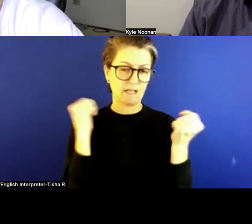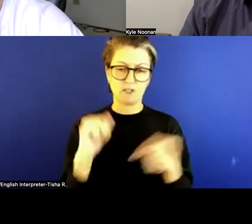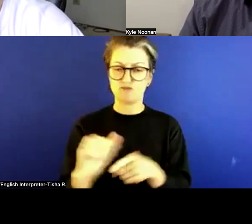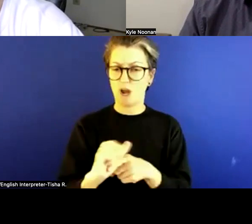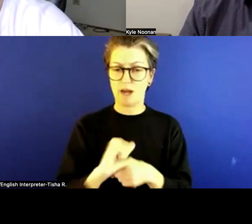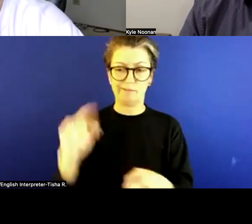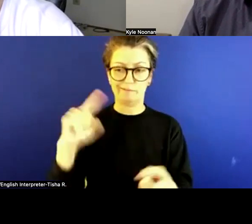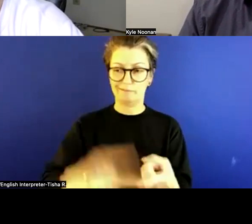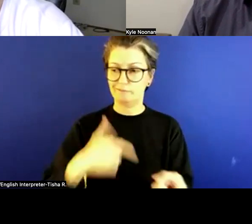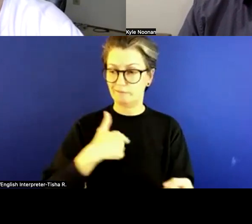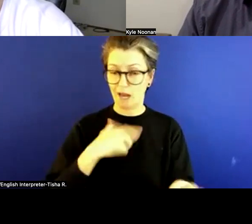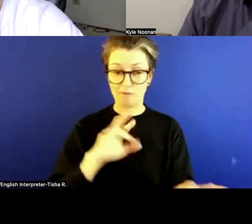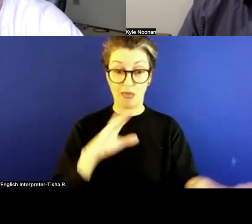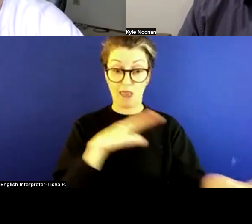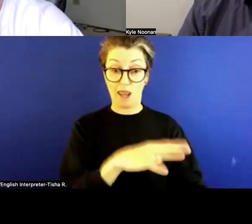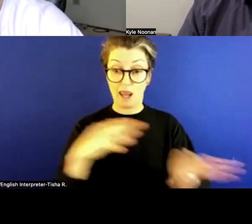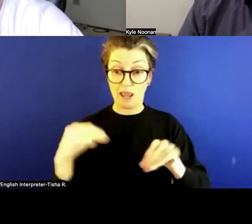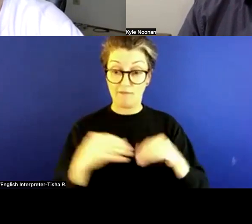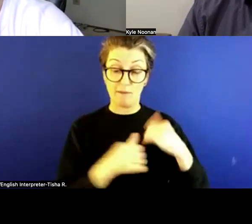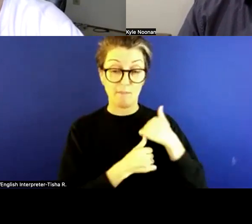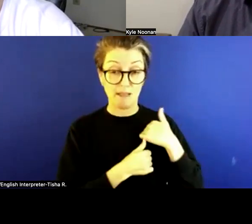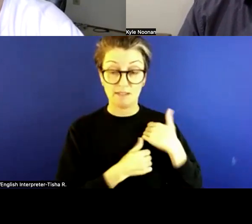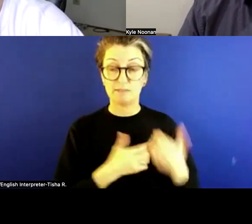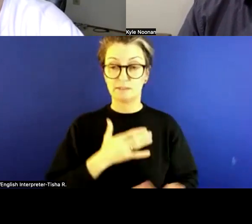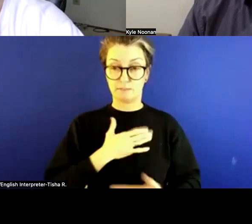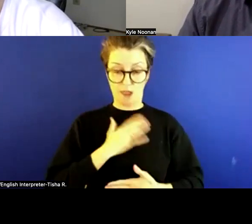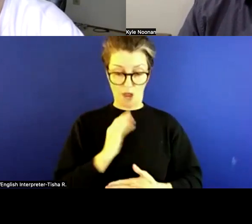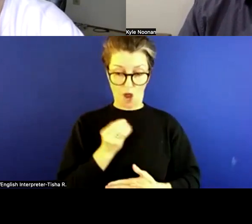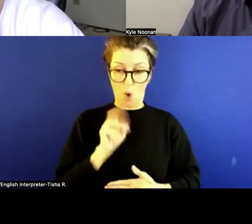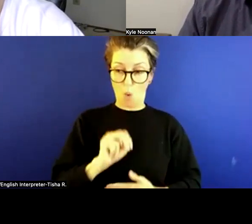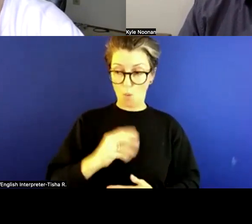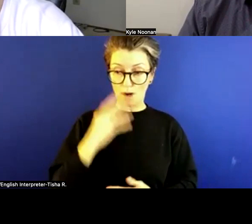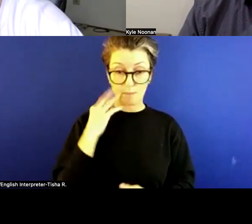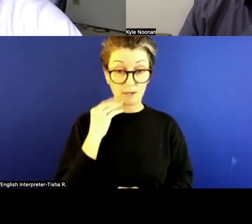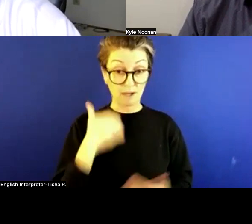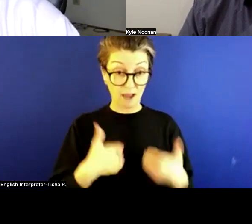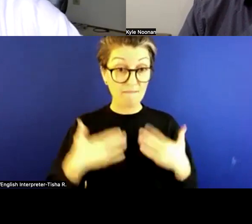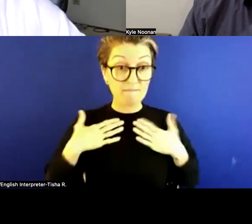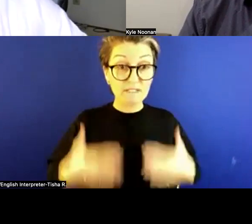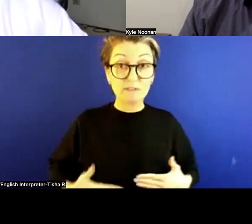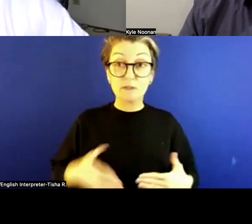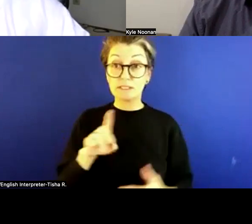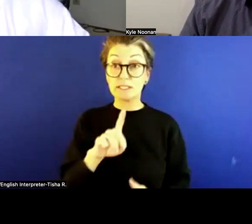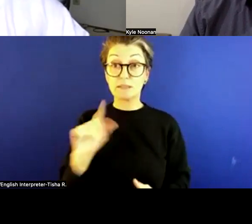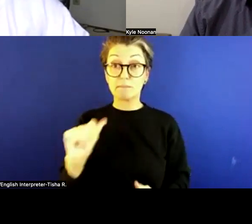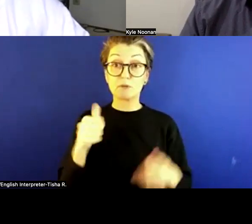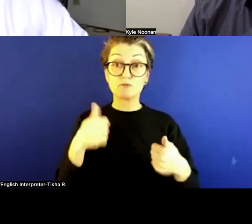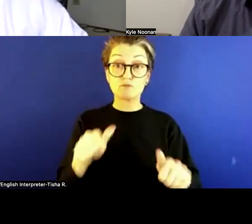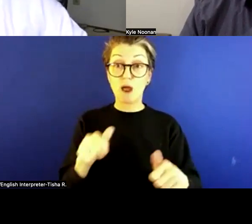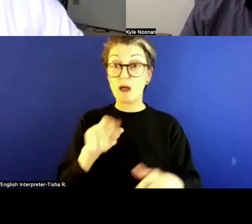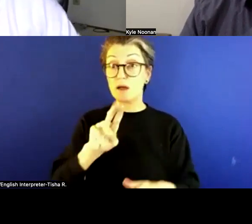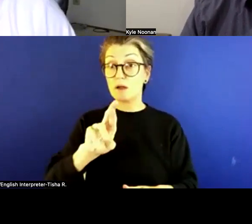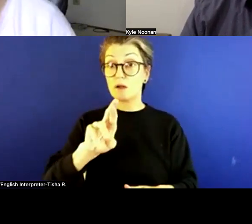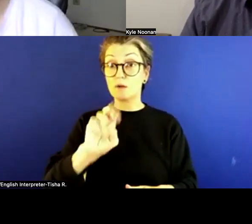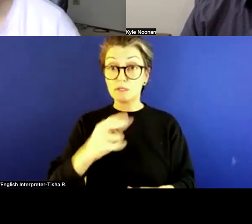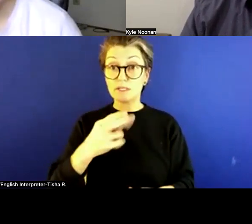was about to get out of the military. It was my own lived experience of having a physical disability and trying to go through rehab, and I had all the